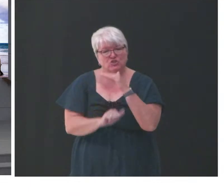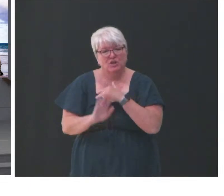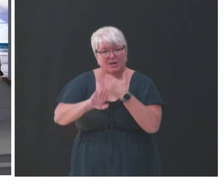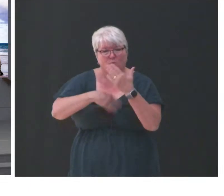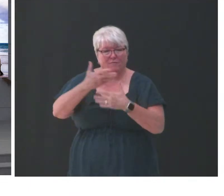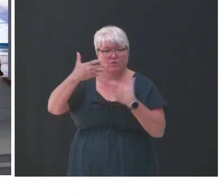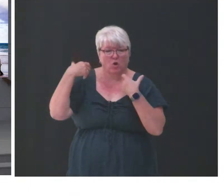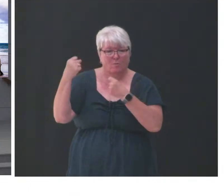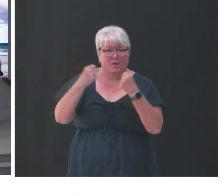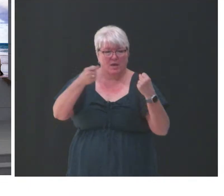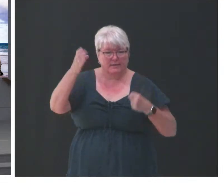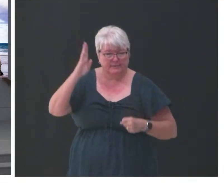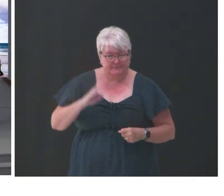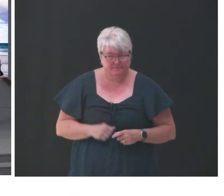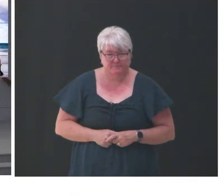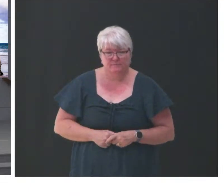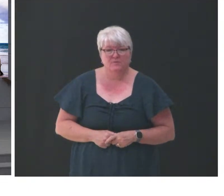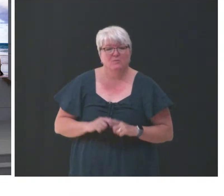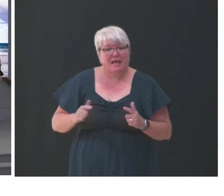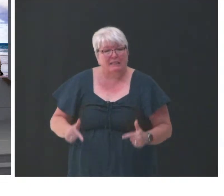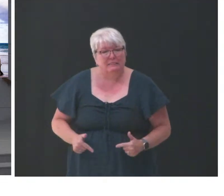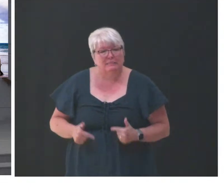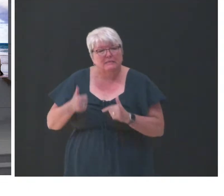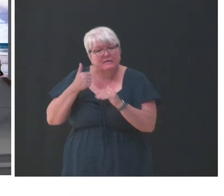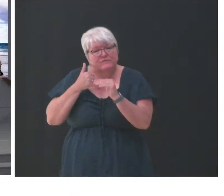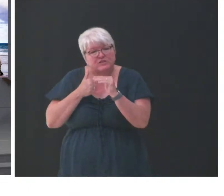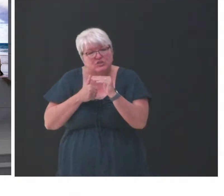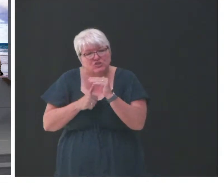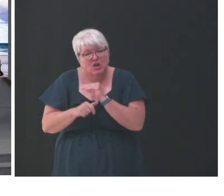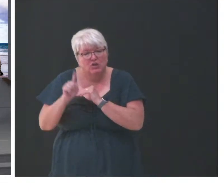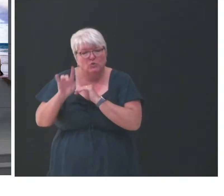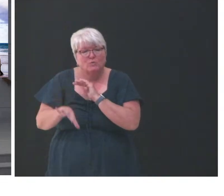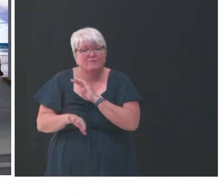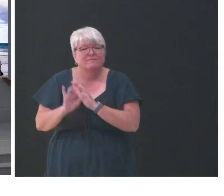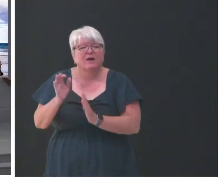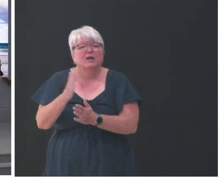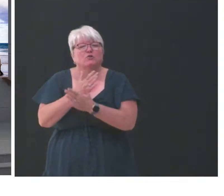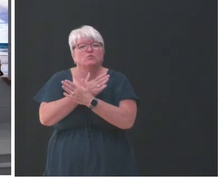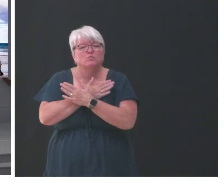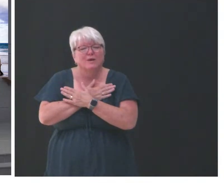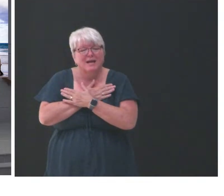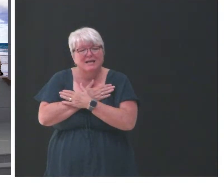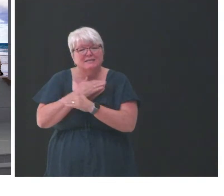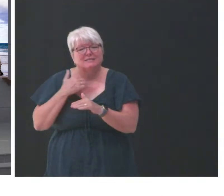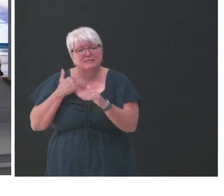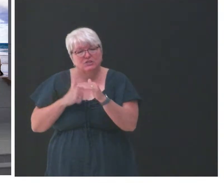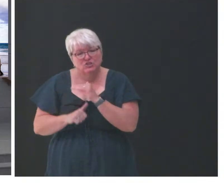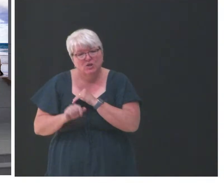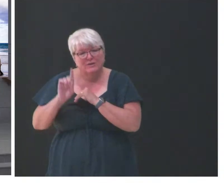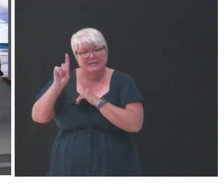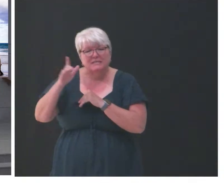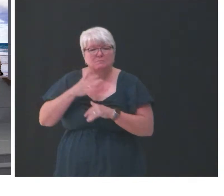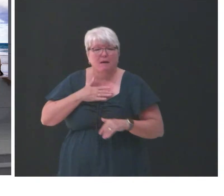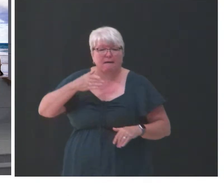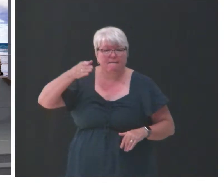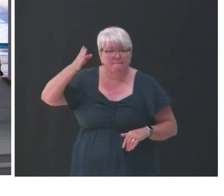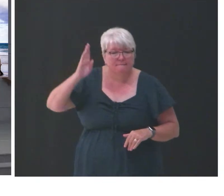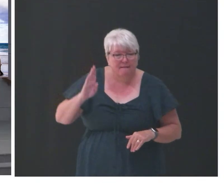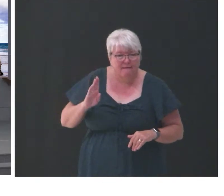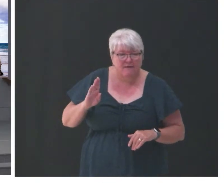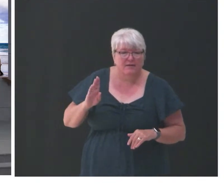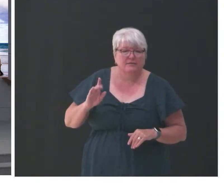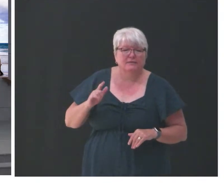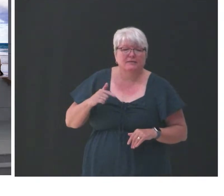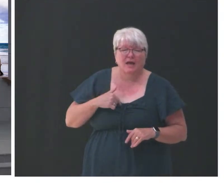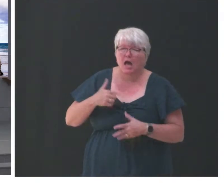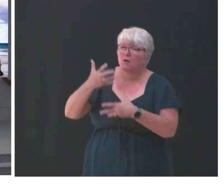Almighty. Those who live in the shelter of the Most High will find rest in the shadow of the Almighty. He's my God,